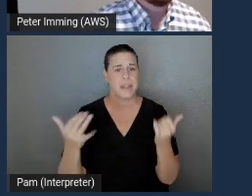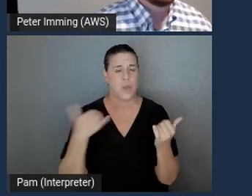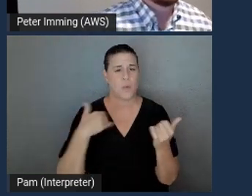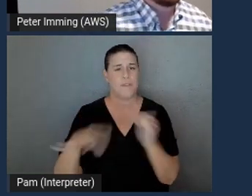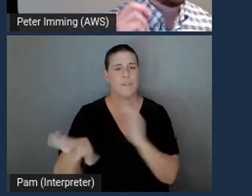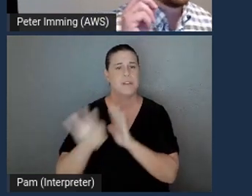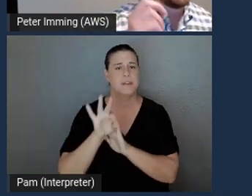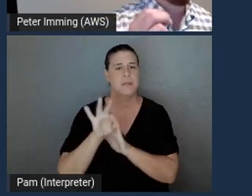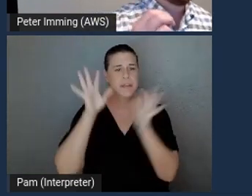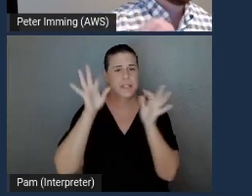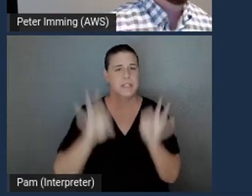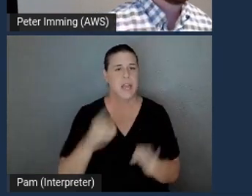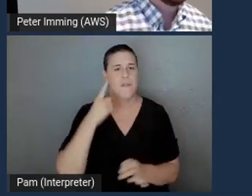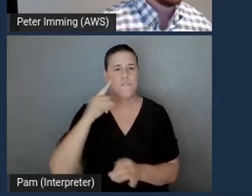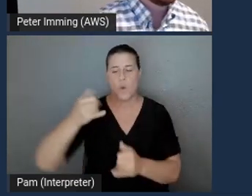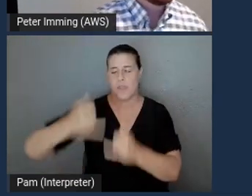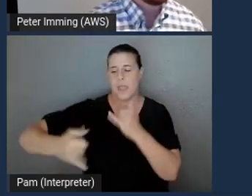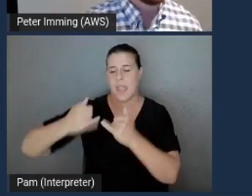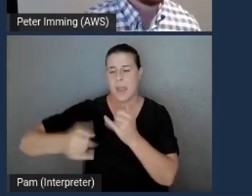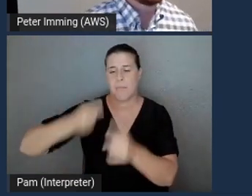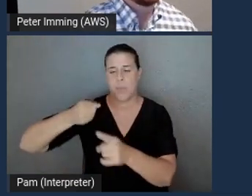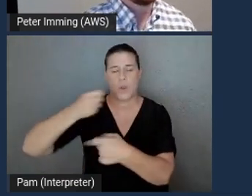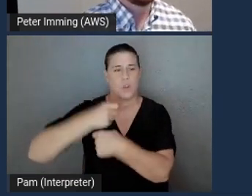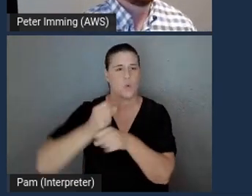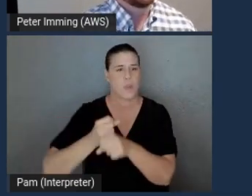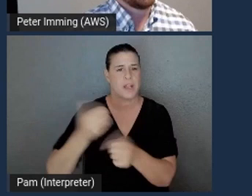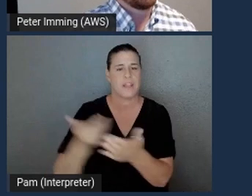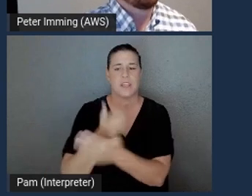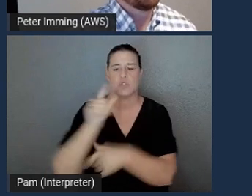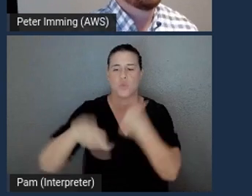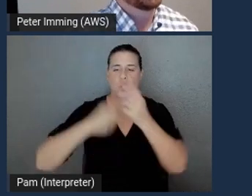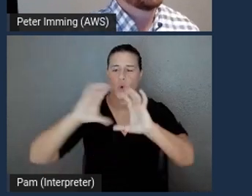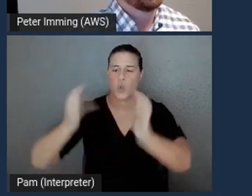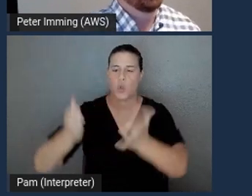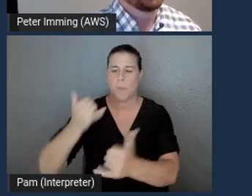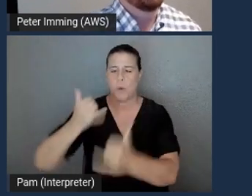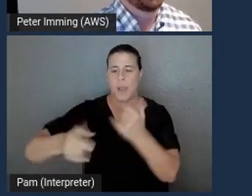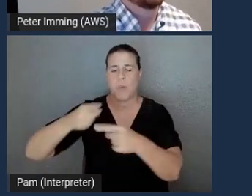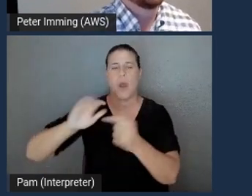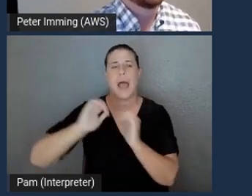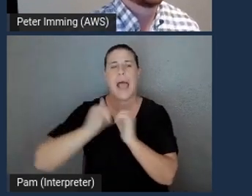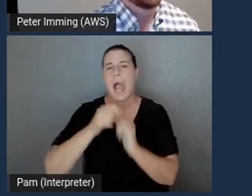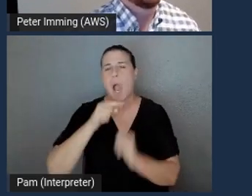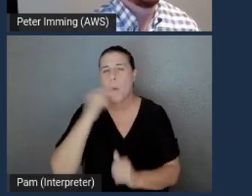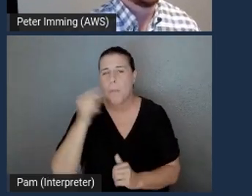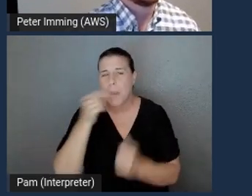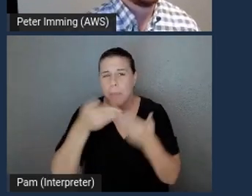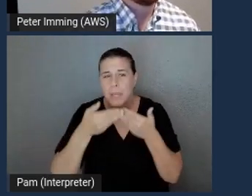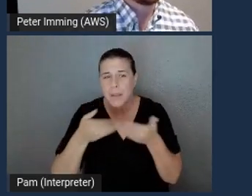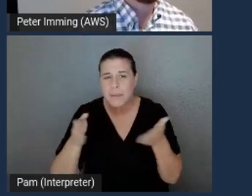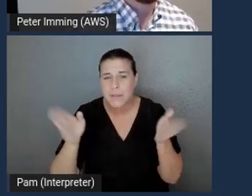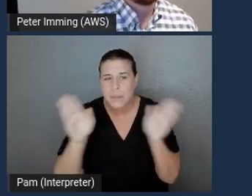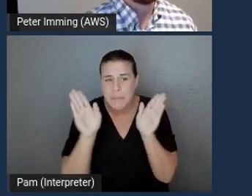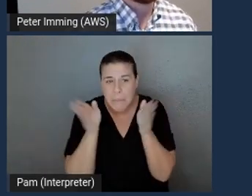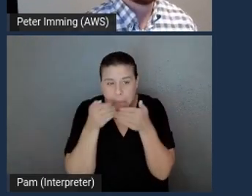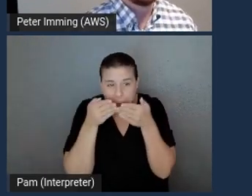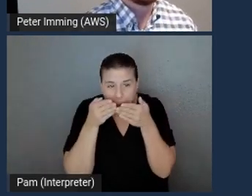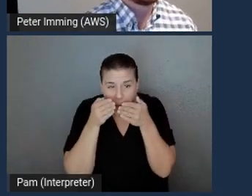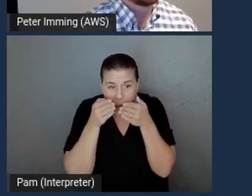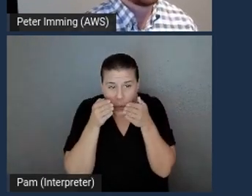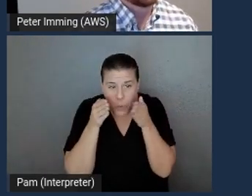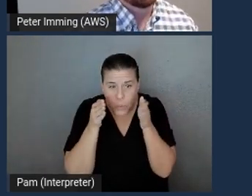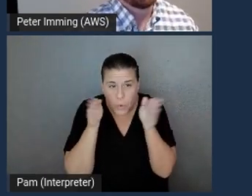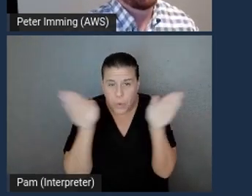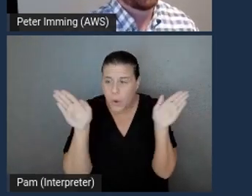choose for the endpoint that we're creating, this new global endpoint, how public do we want to make this endpoint? By default, all